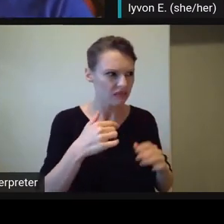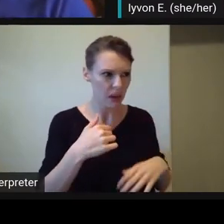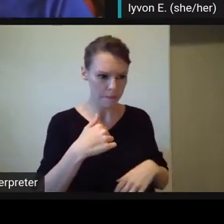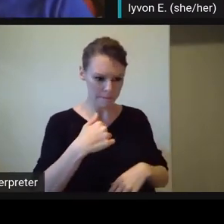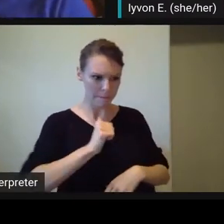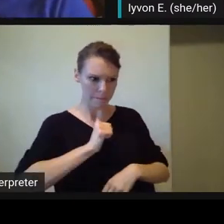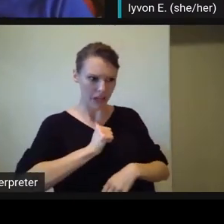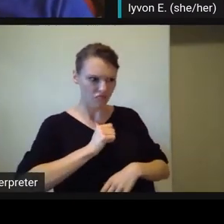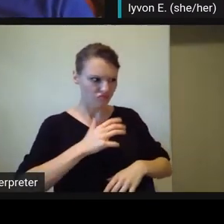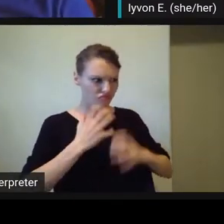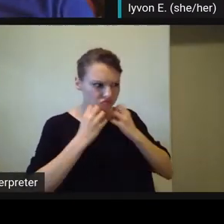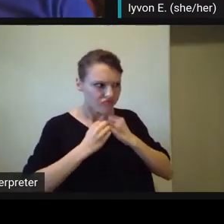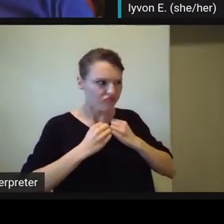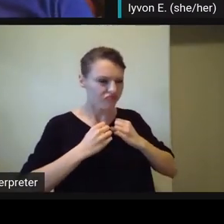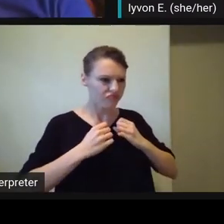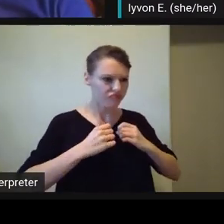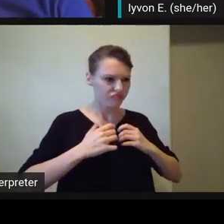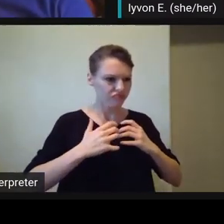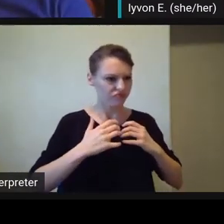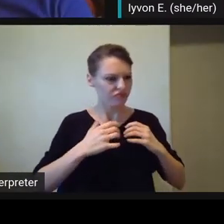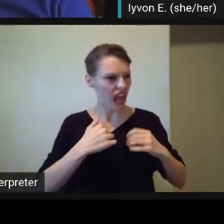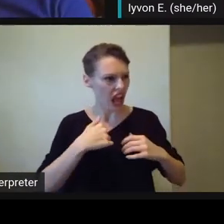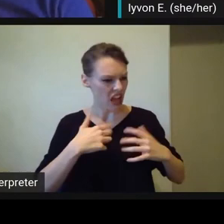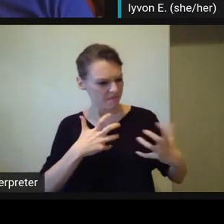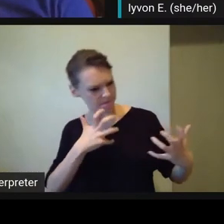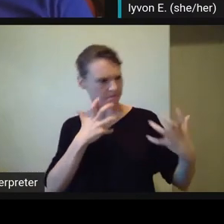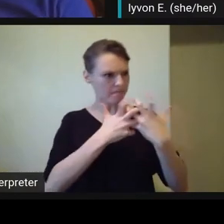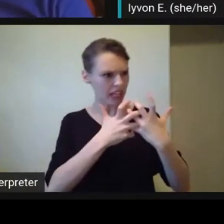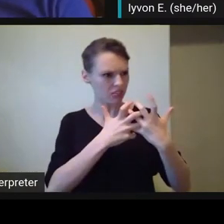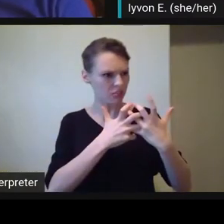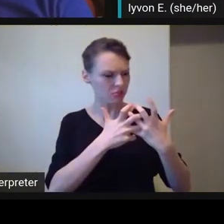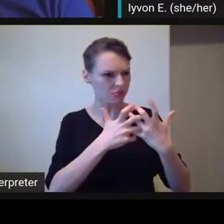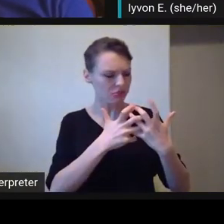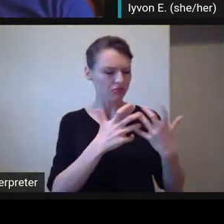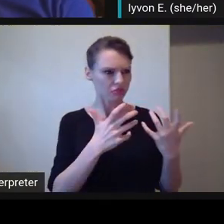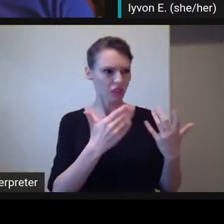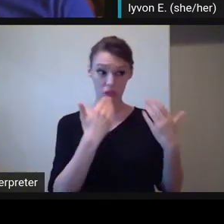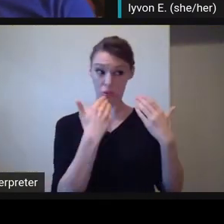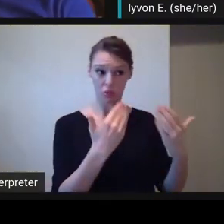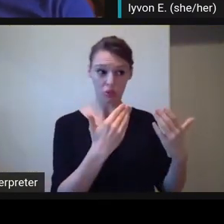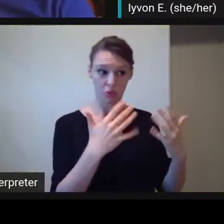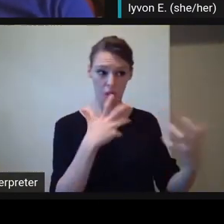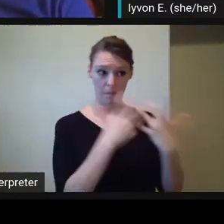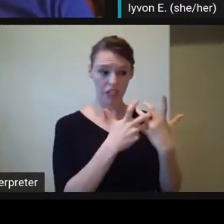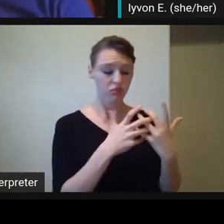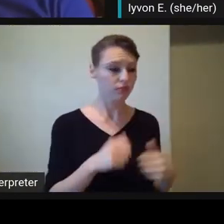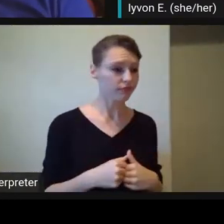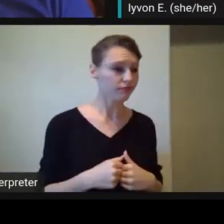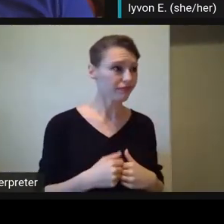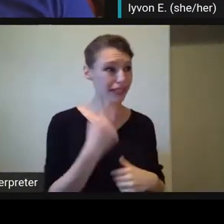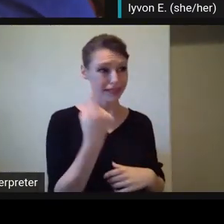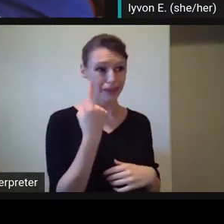okay, I'm really into this one, you know, and it's come in a lot of different forms in a lot of different plays. Sometimes it's even just a stage